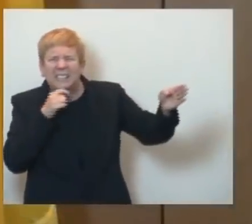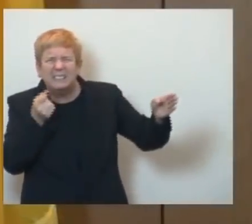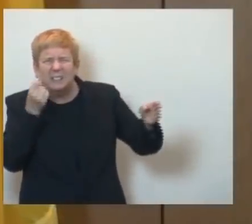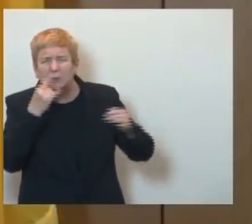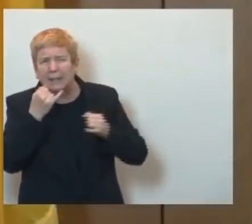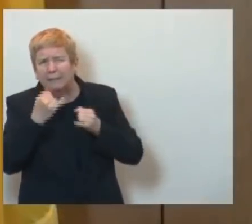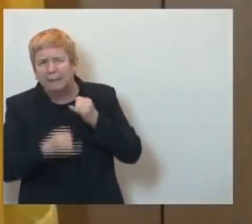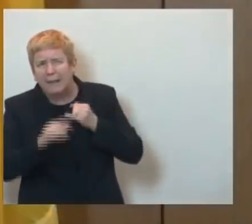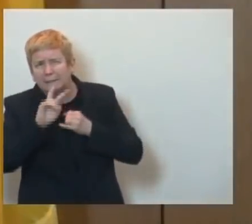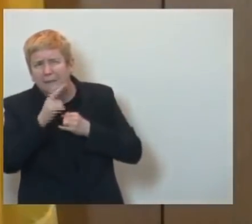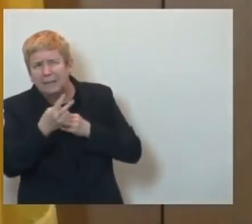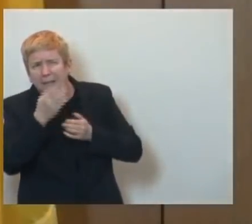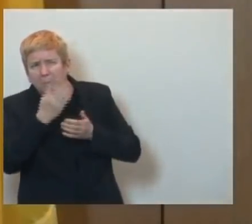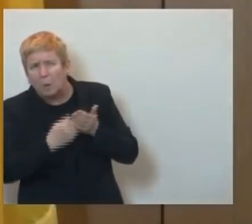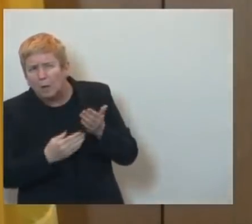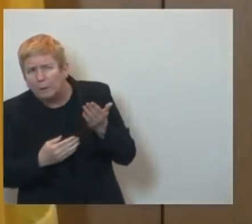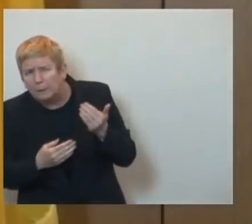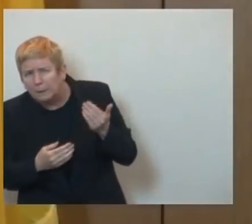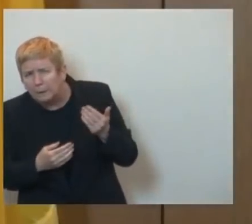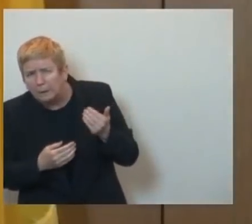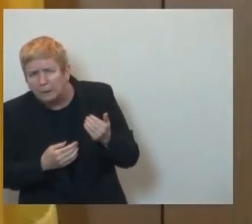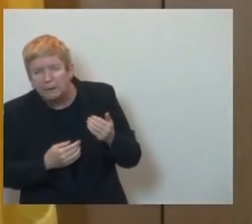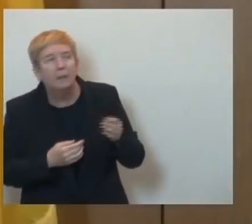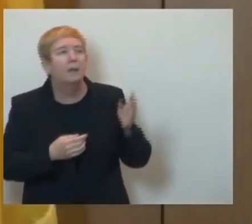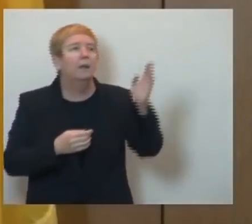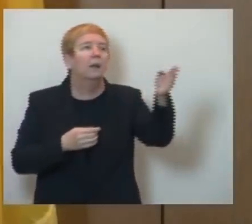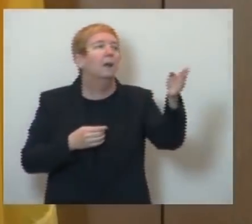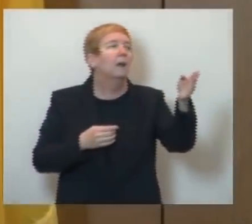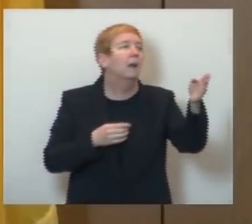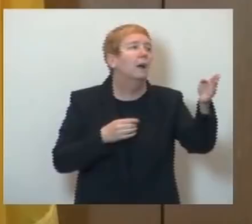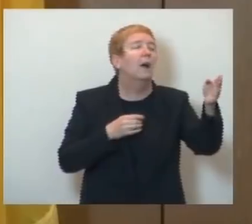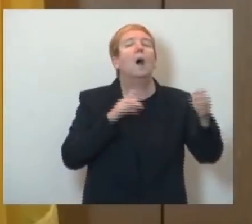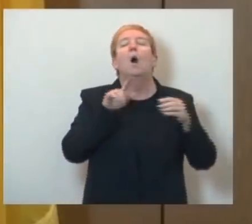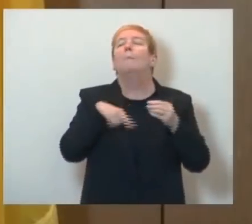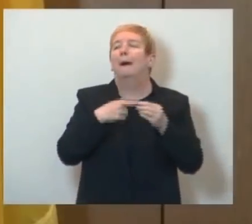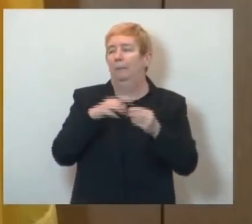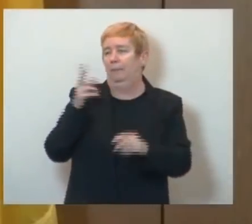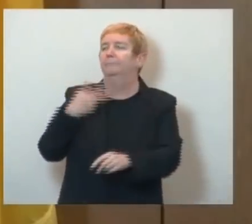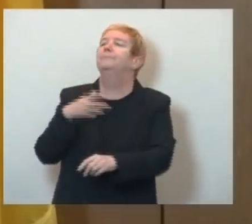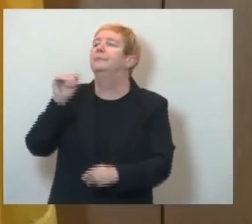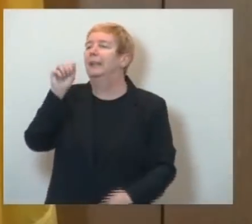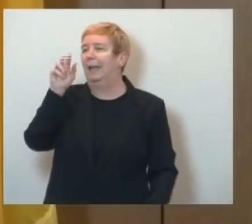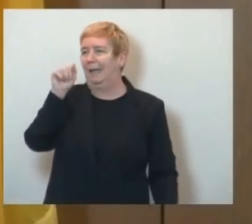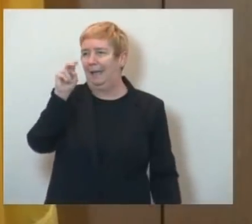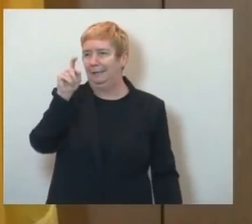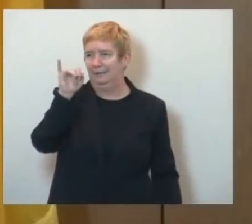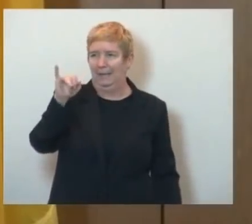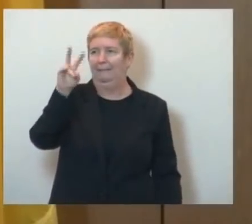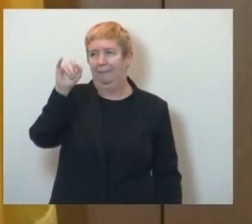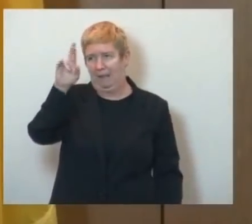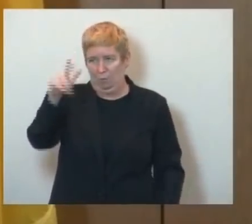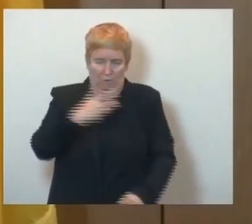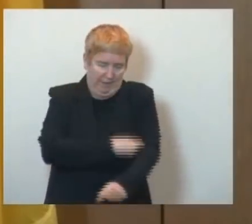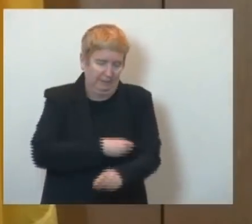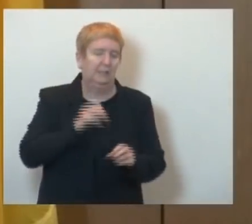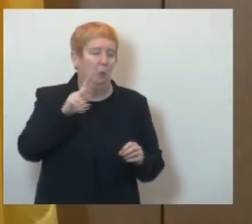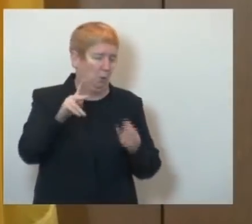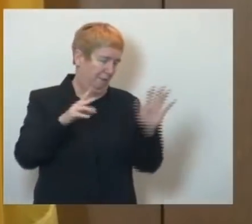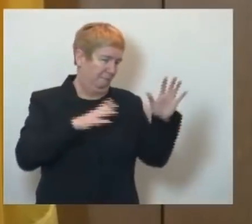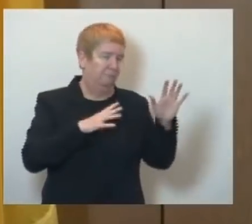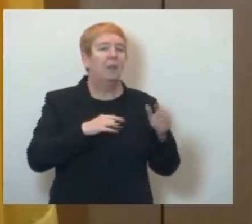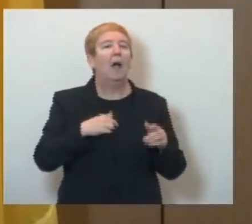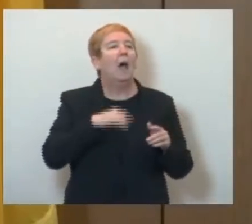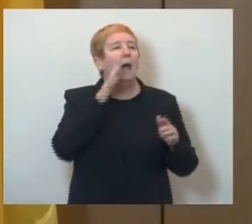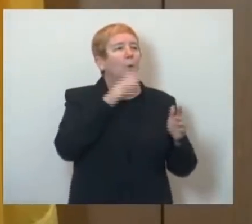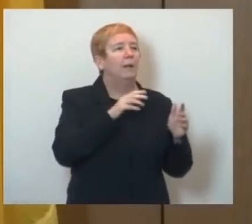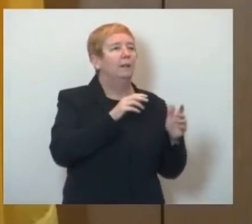question, the news about... Antiviral. Oh, the antiviral? Okay. I'm gonna go to Dr. Grace.